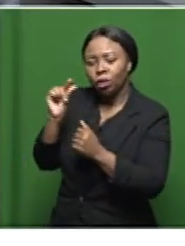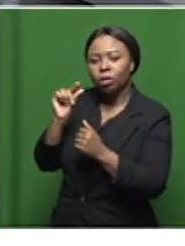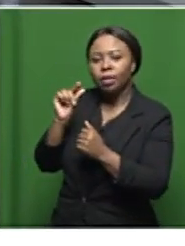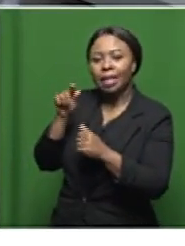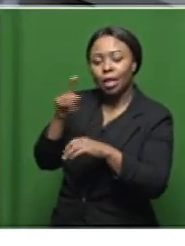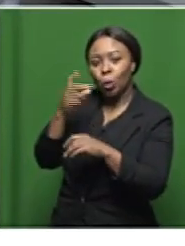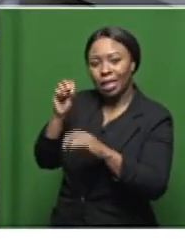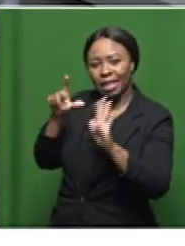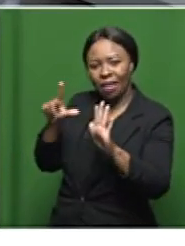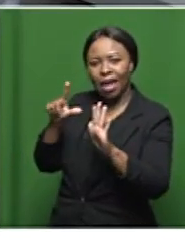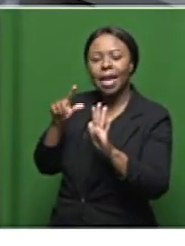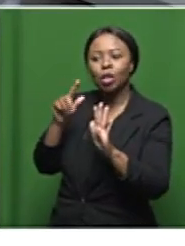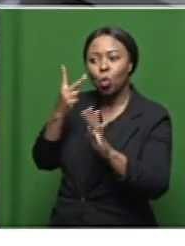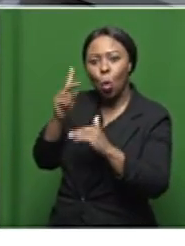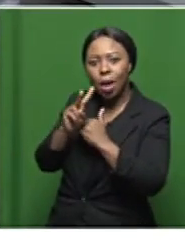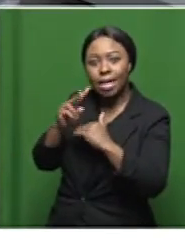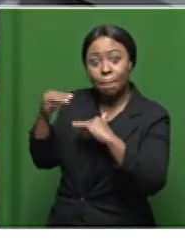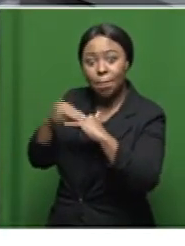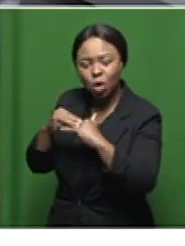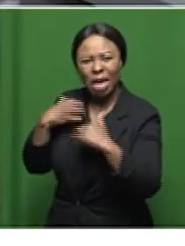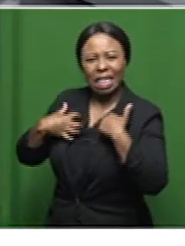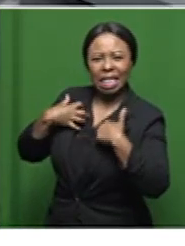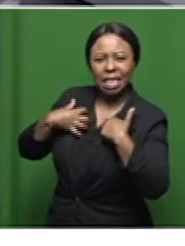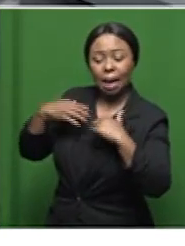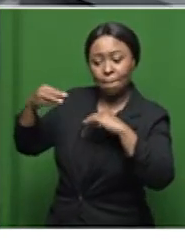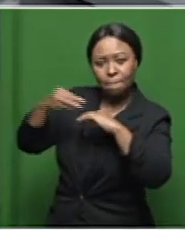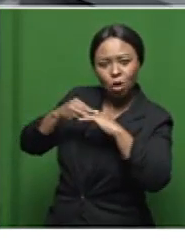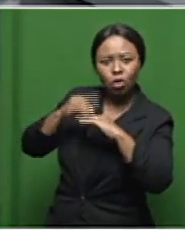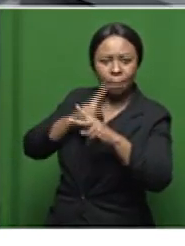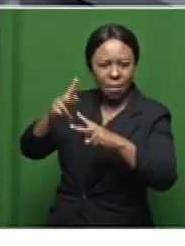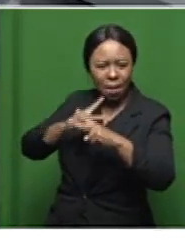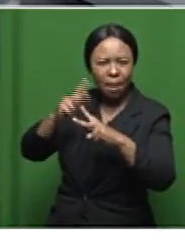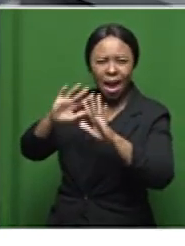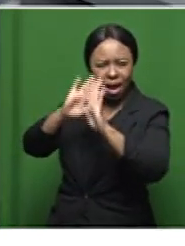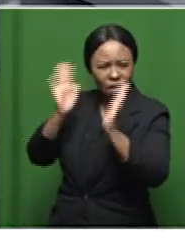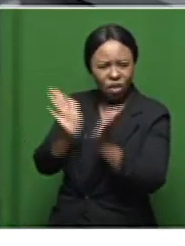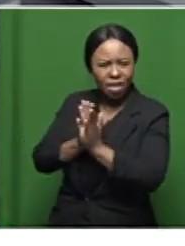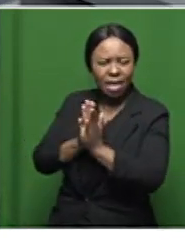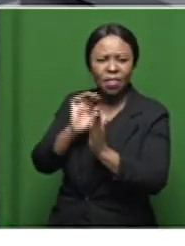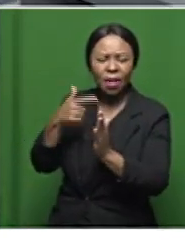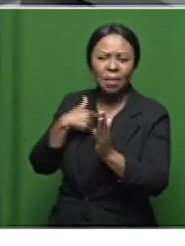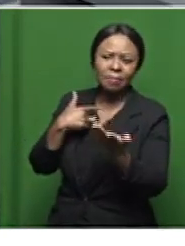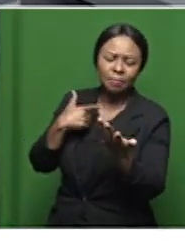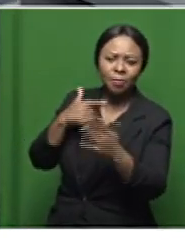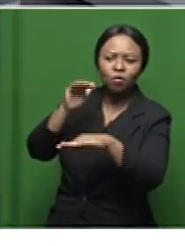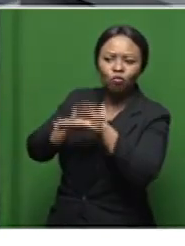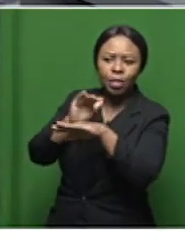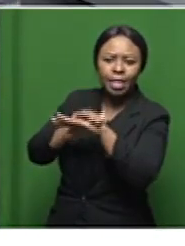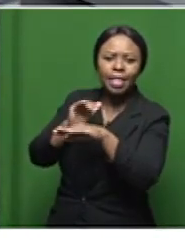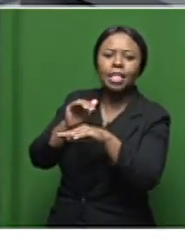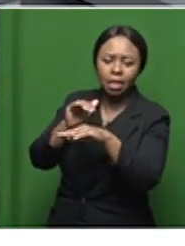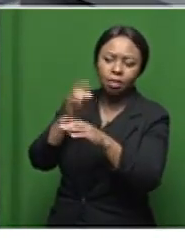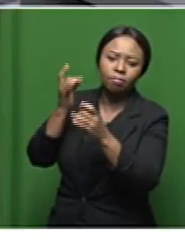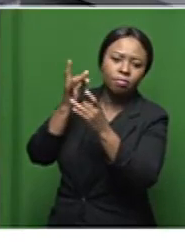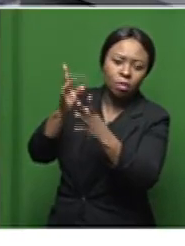And I think in the hype of, trying to get married and getting prepared for everything, I just jokingly said to a friend of mine who had constantly